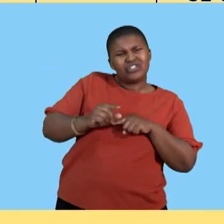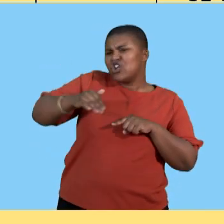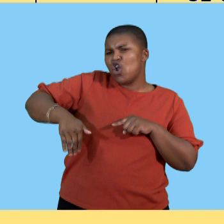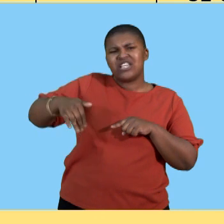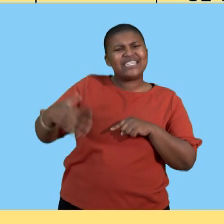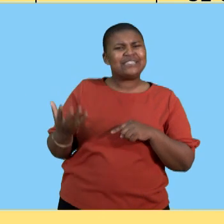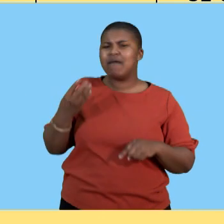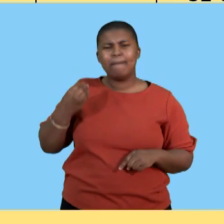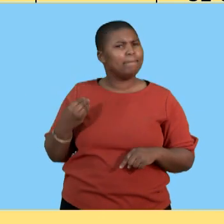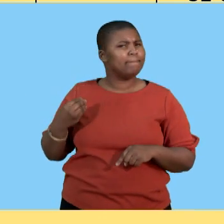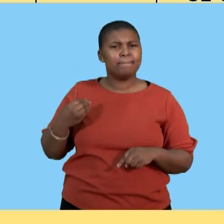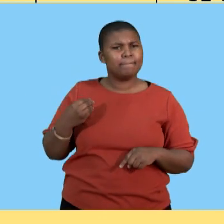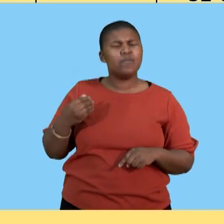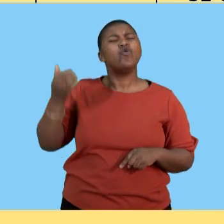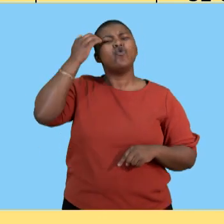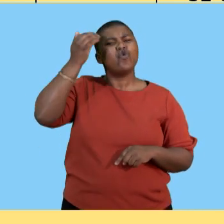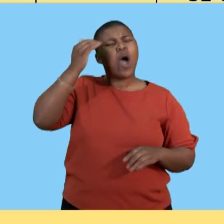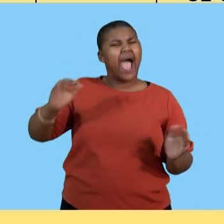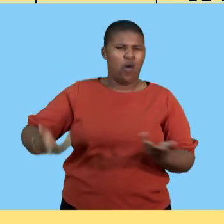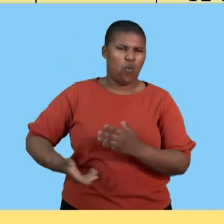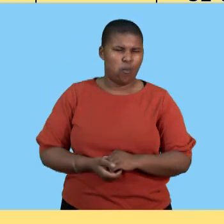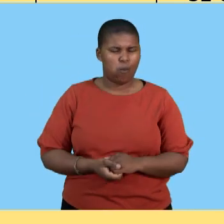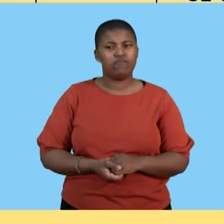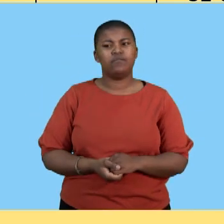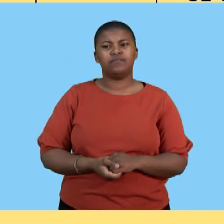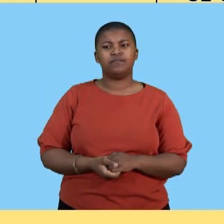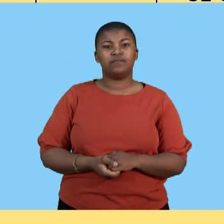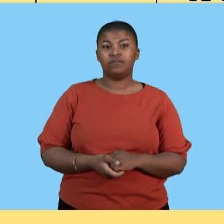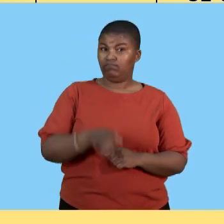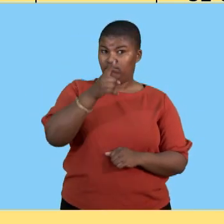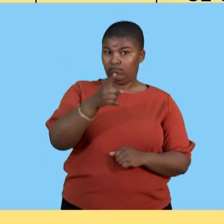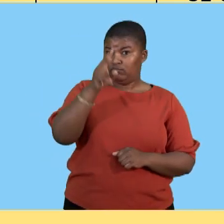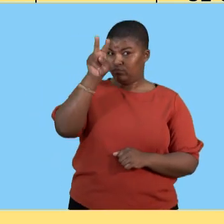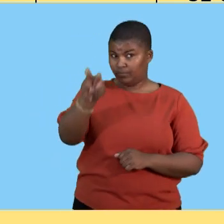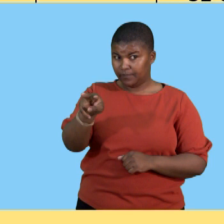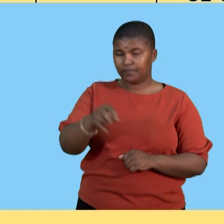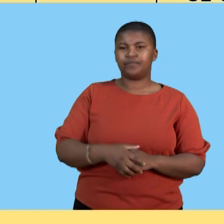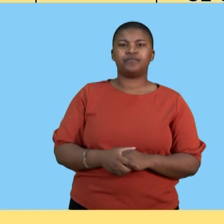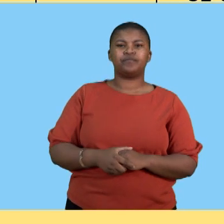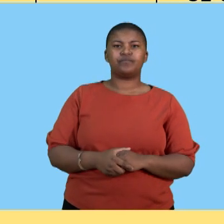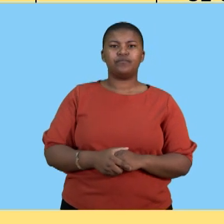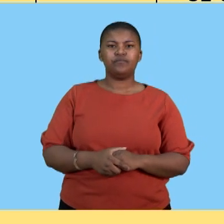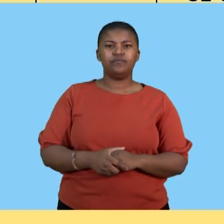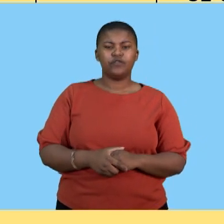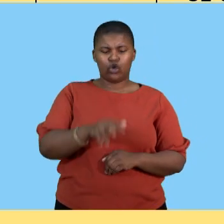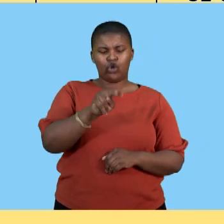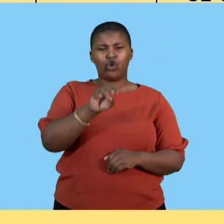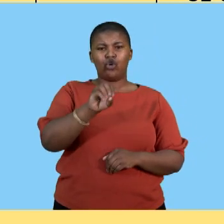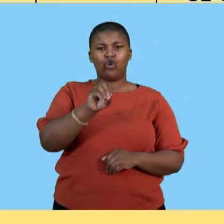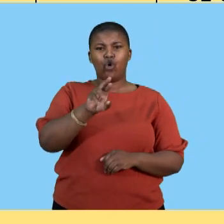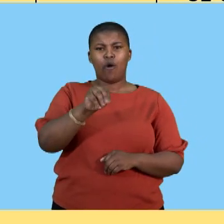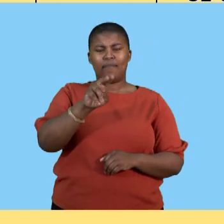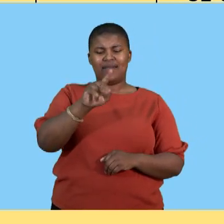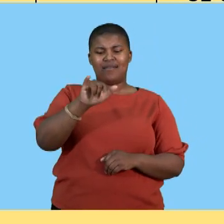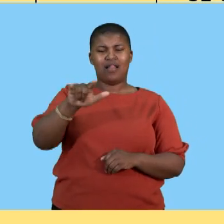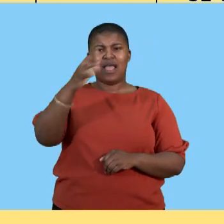know that we have not yet received that interest on investment? If you come to your nominal account section, you have